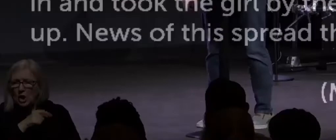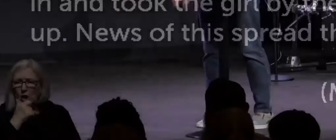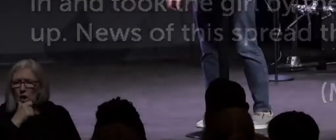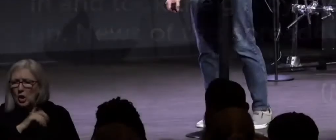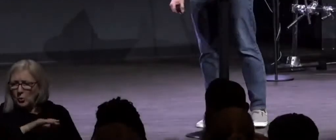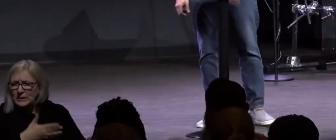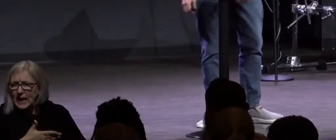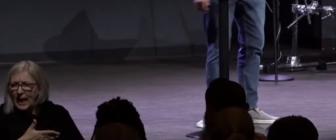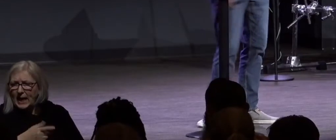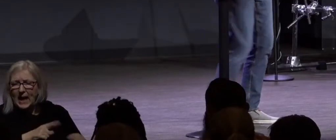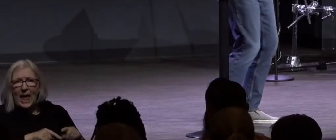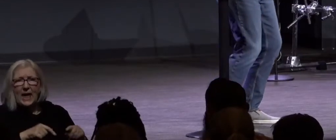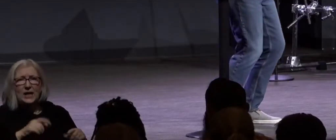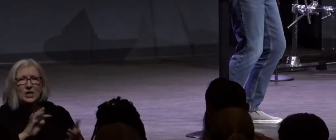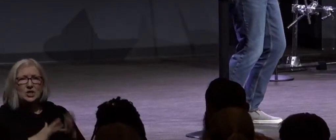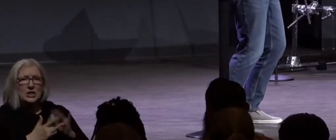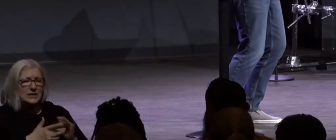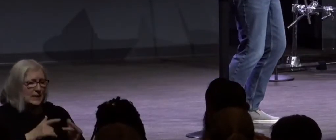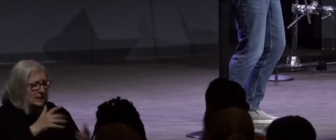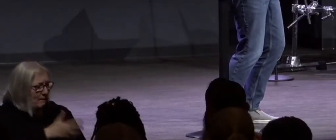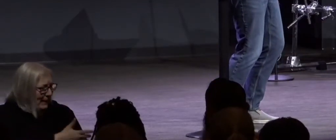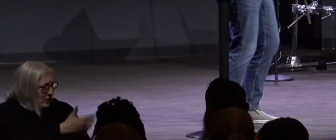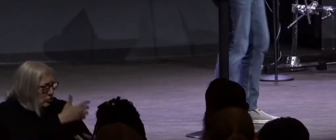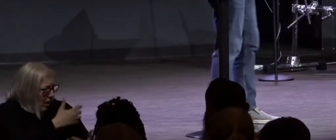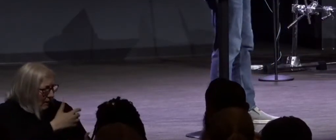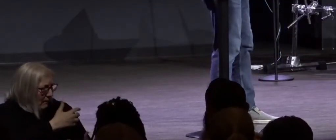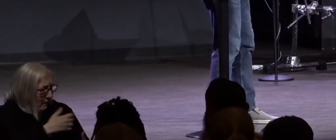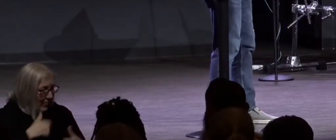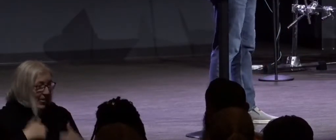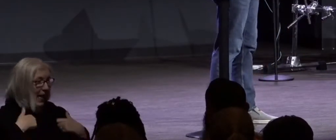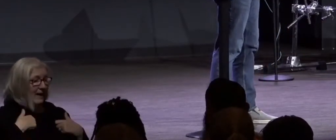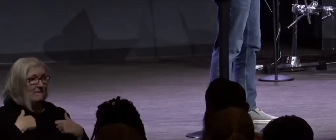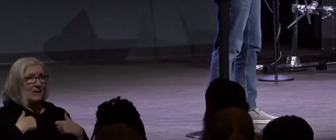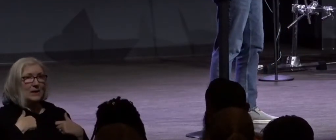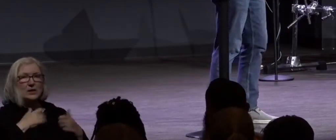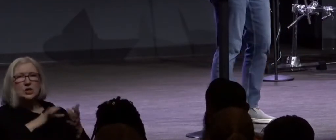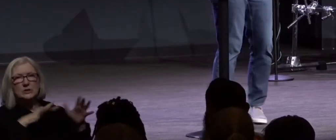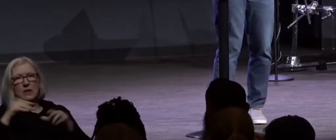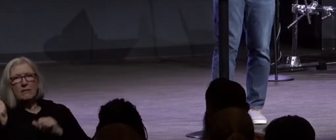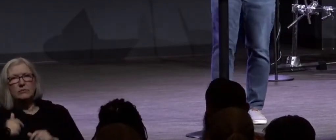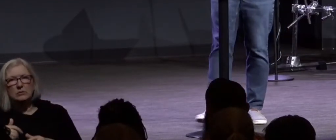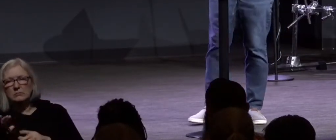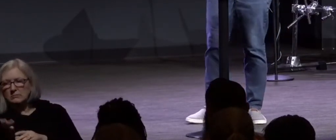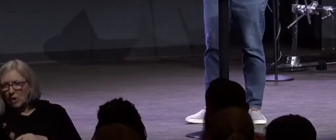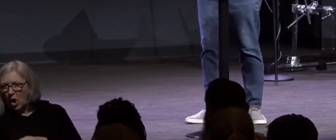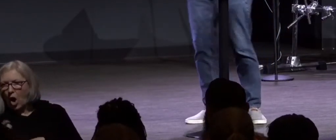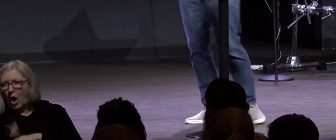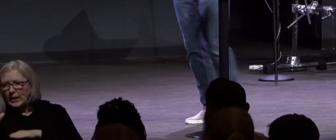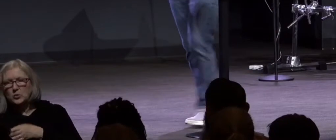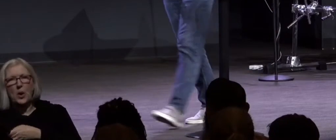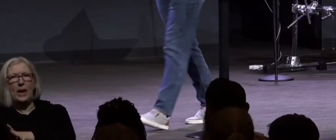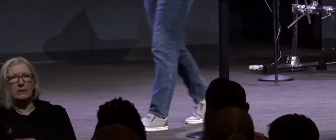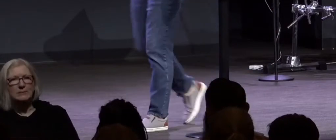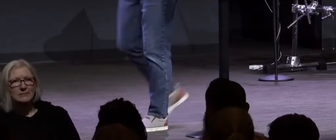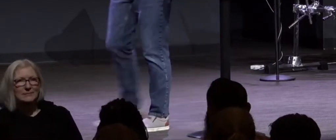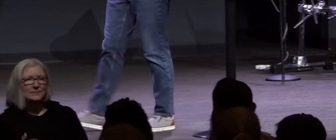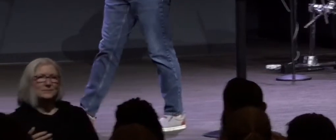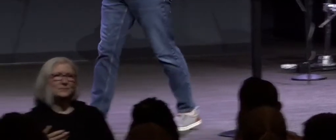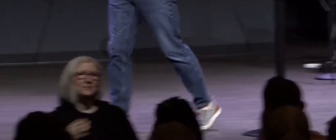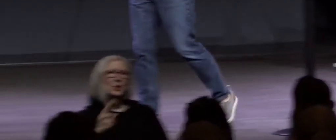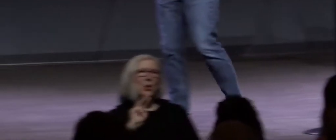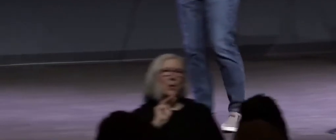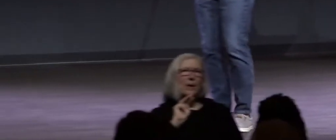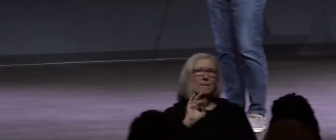then went on his way. And you're like, wait a minute, back up. Can we rewind that a little bit? Can we see how that played out differently?